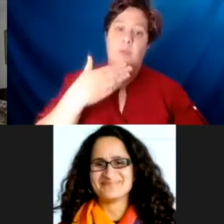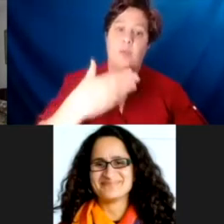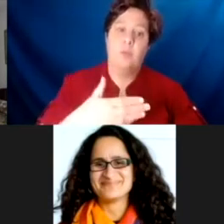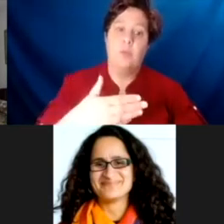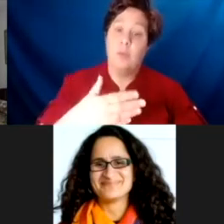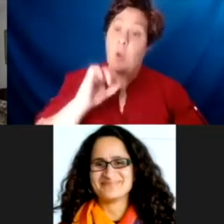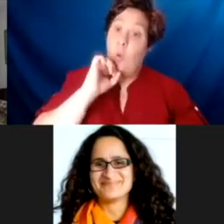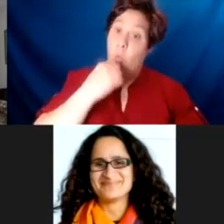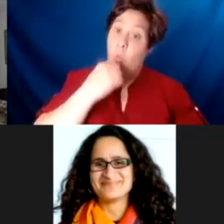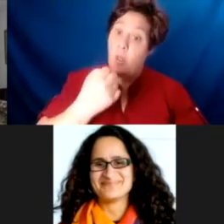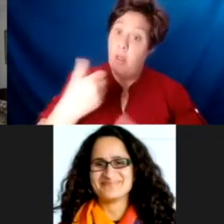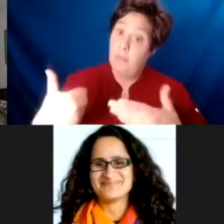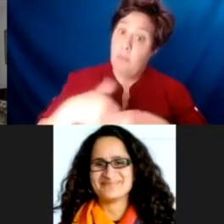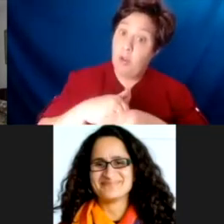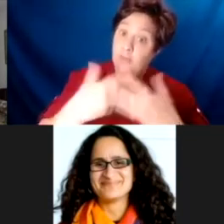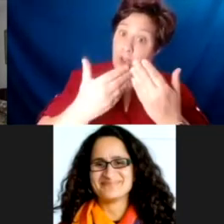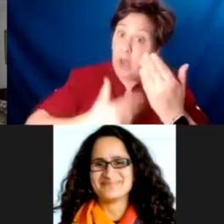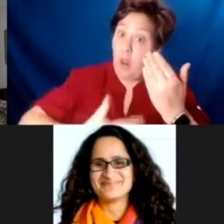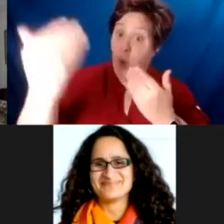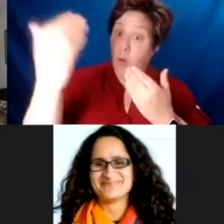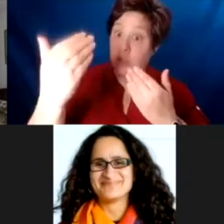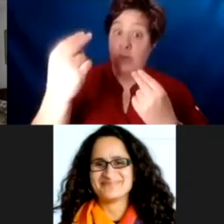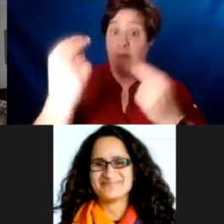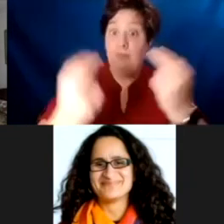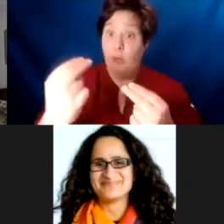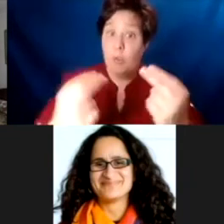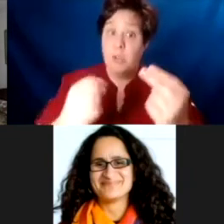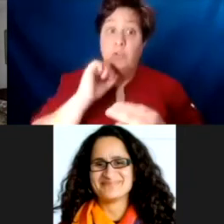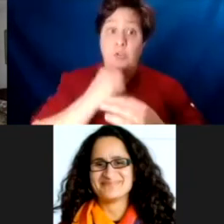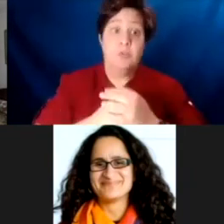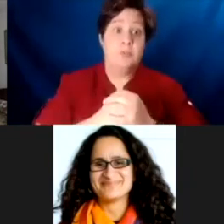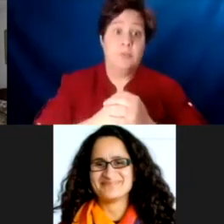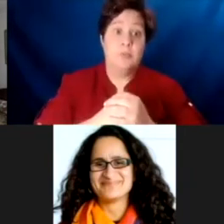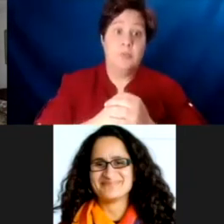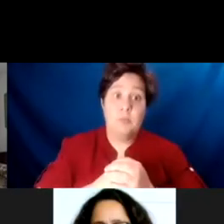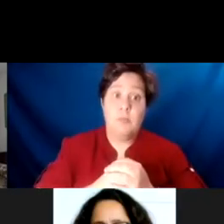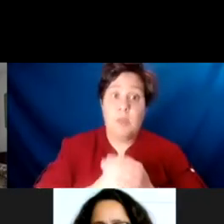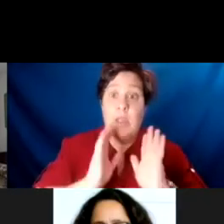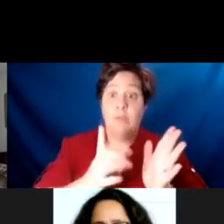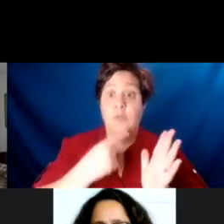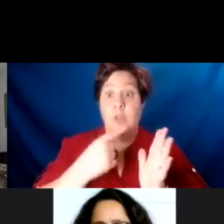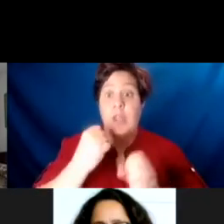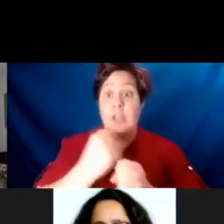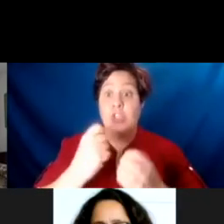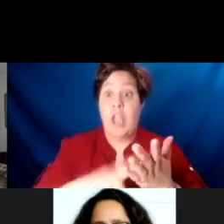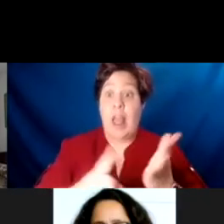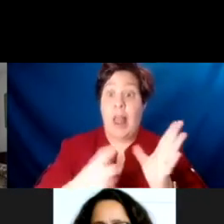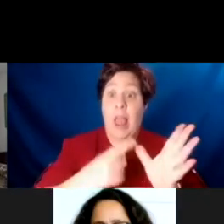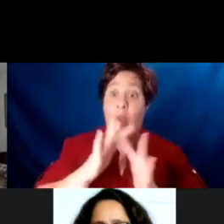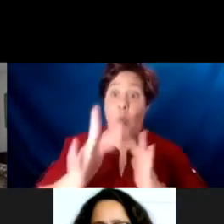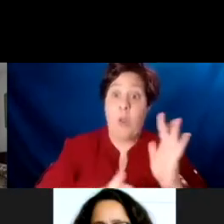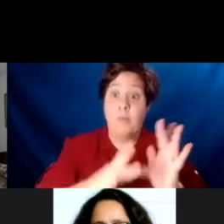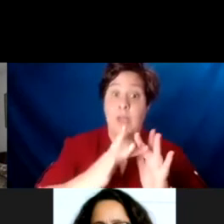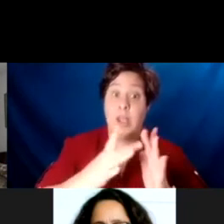will that be part of any long-term evaluation? I must say that the GLA website is being